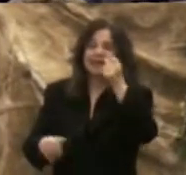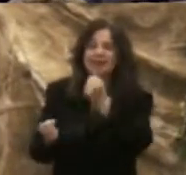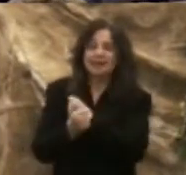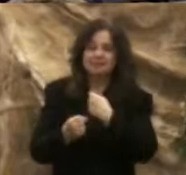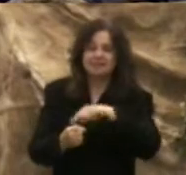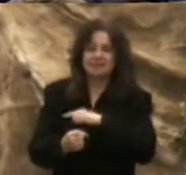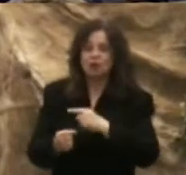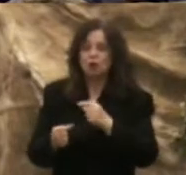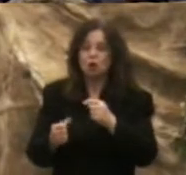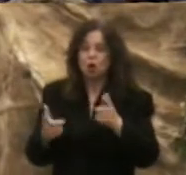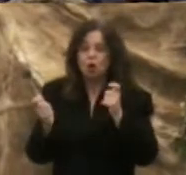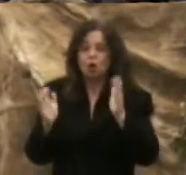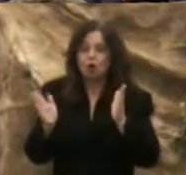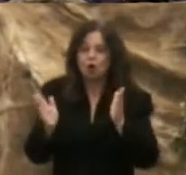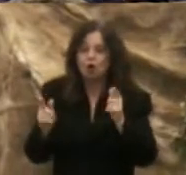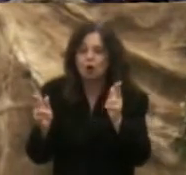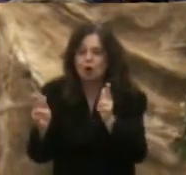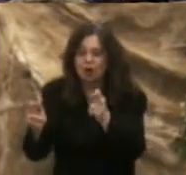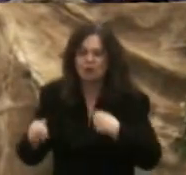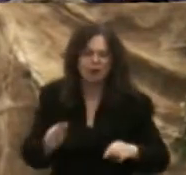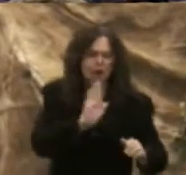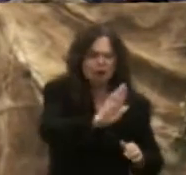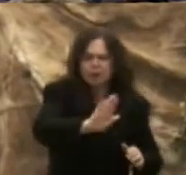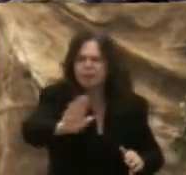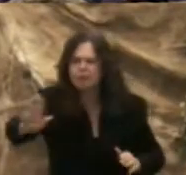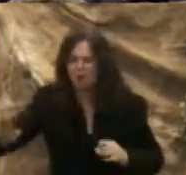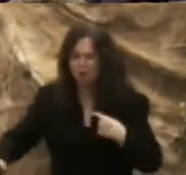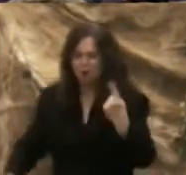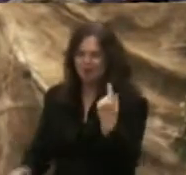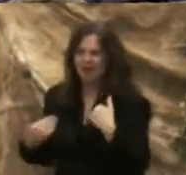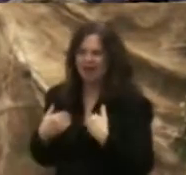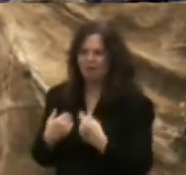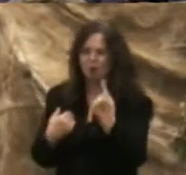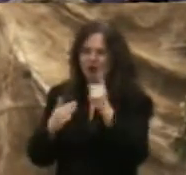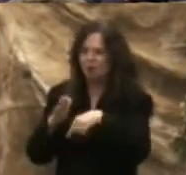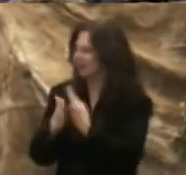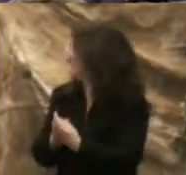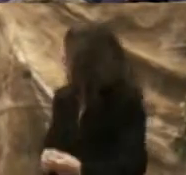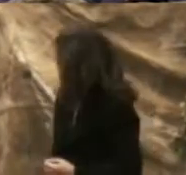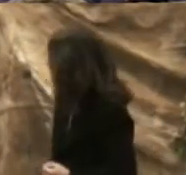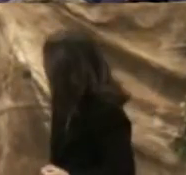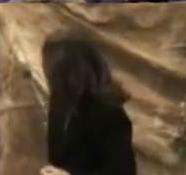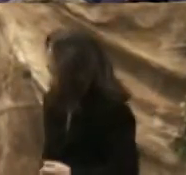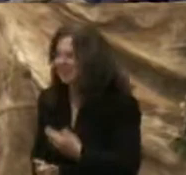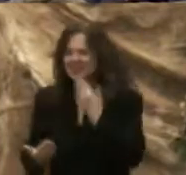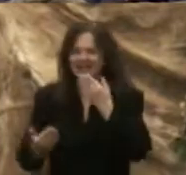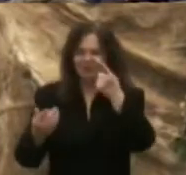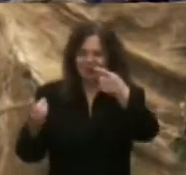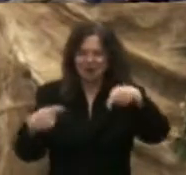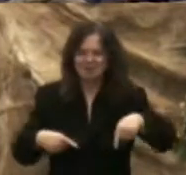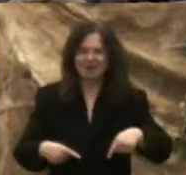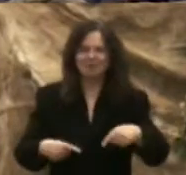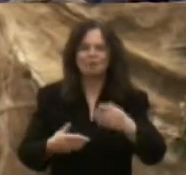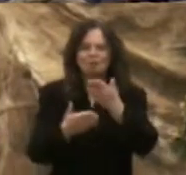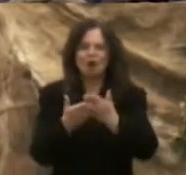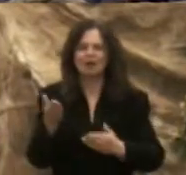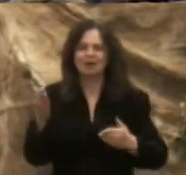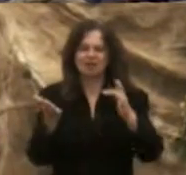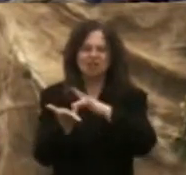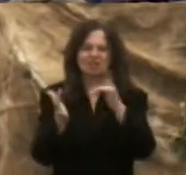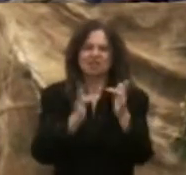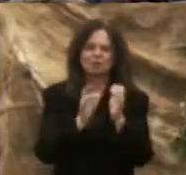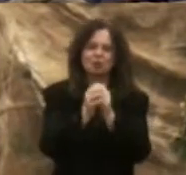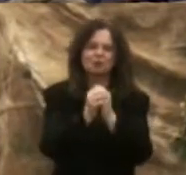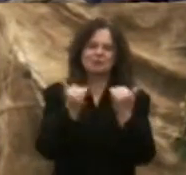Quick. You got to do it fast. We only have an hour here. Thanks for coming and being a part of Jesus worship